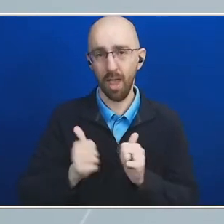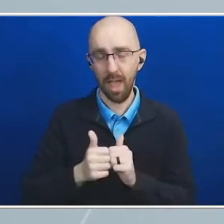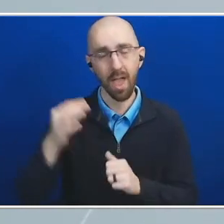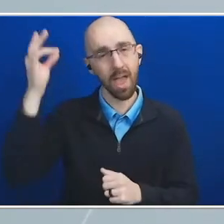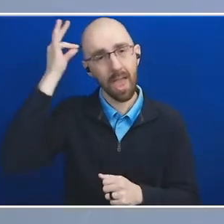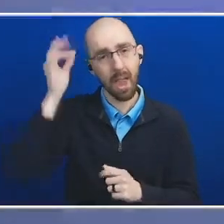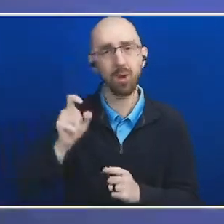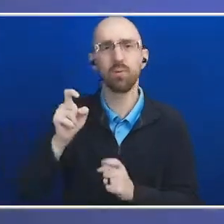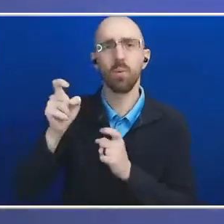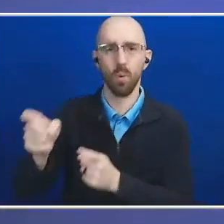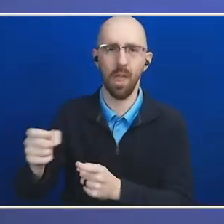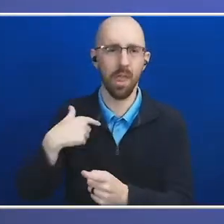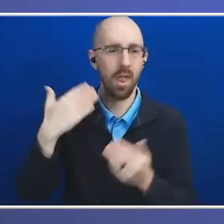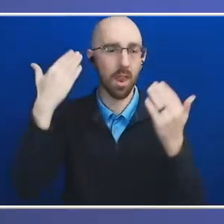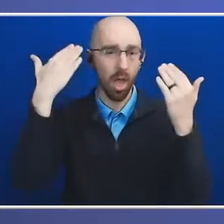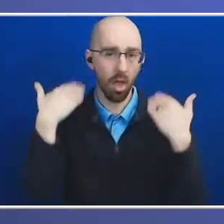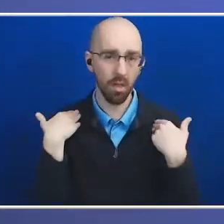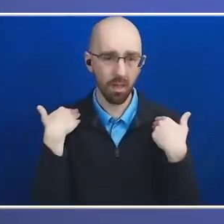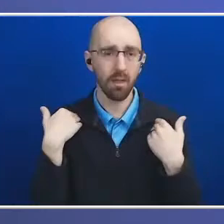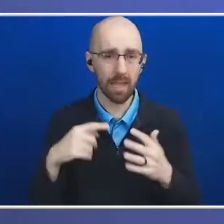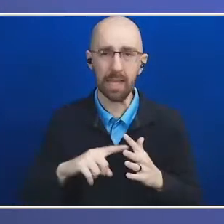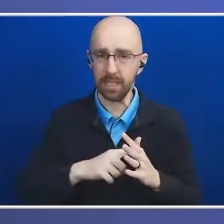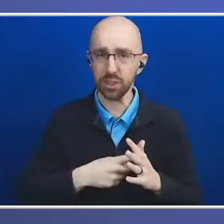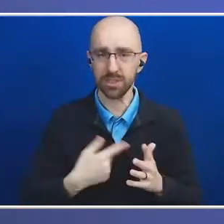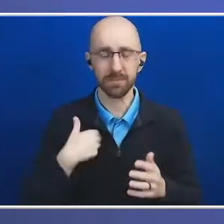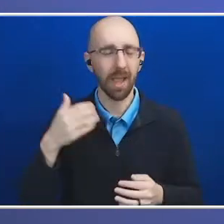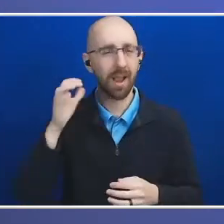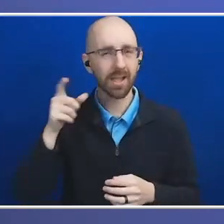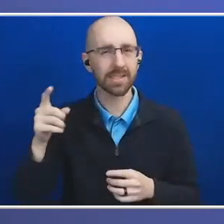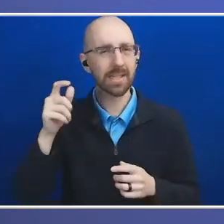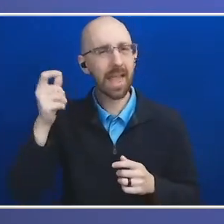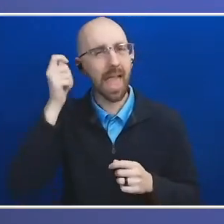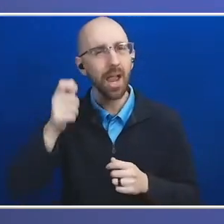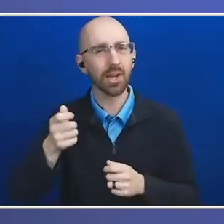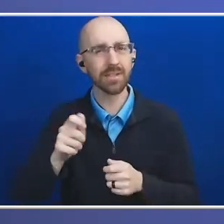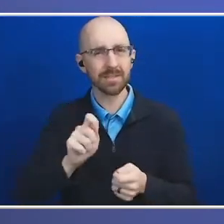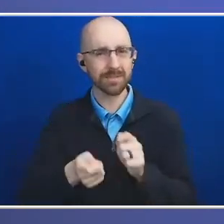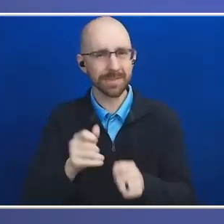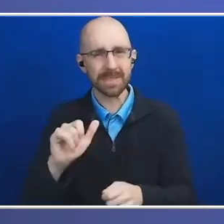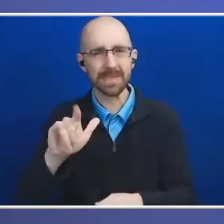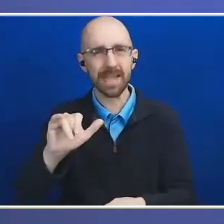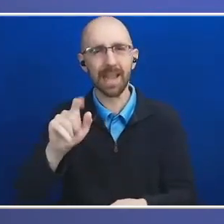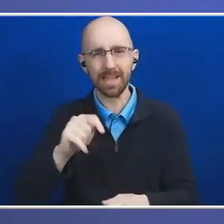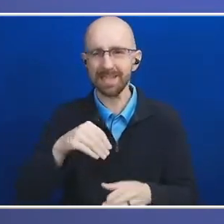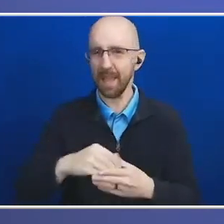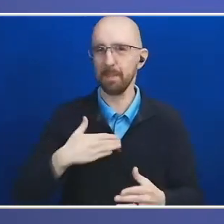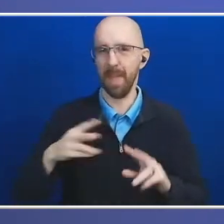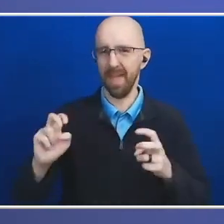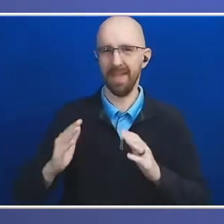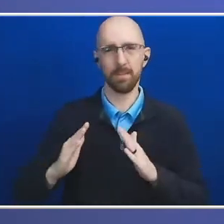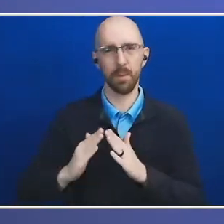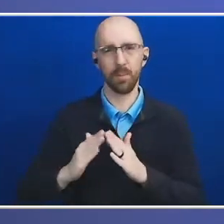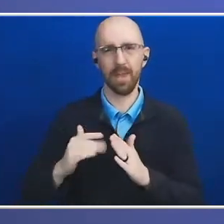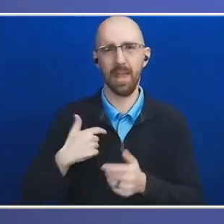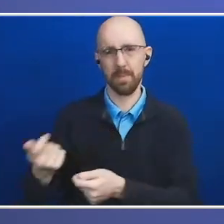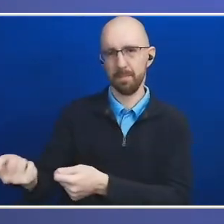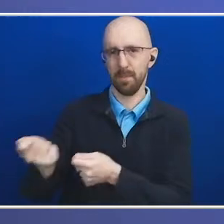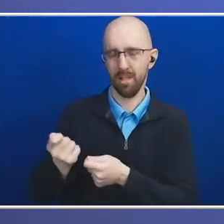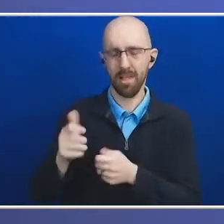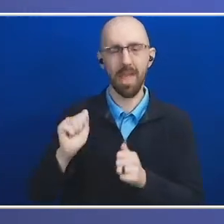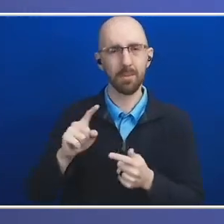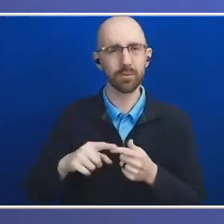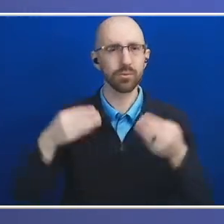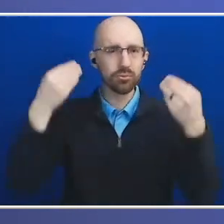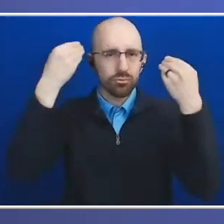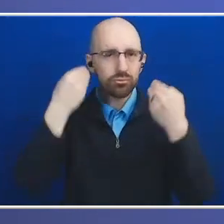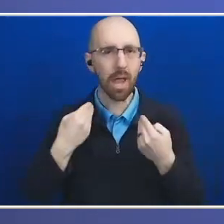long initially, and so my cousin is a hairstylist, so again, someone in my village that I pulled in, and we were able to straighten it to get the maximum length and